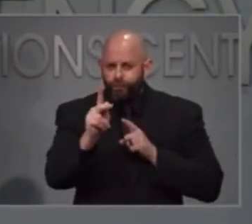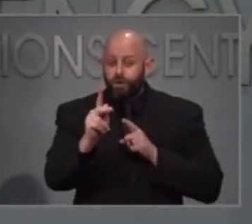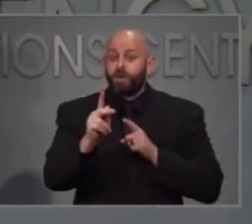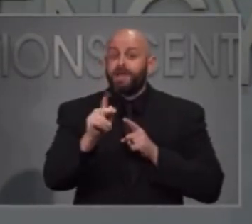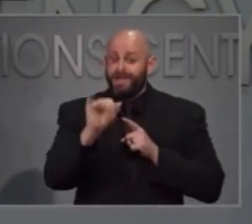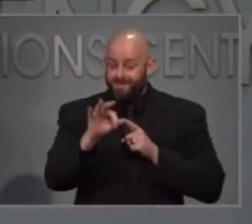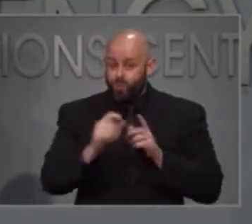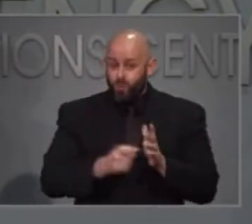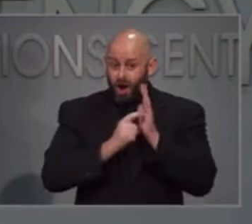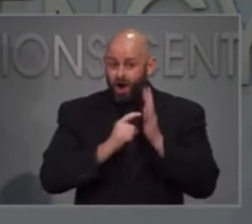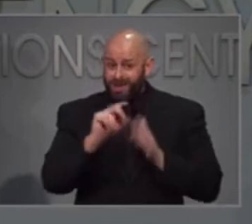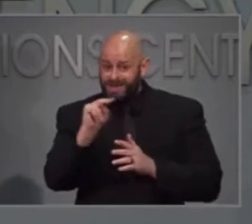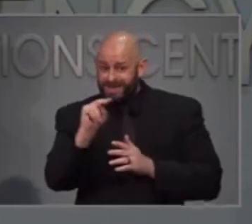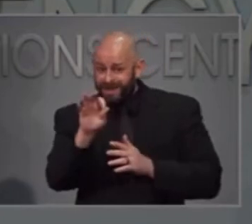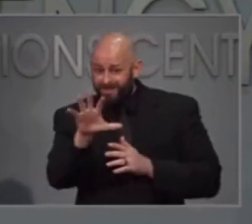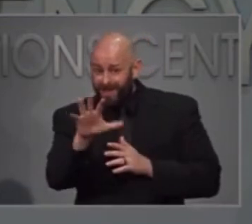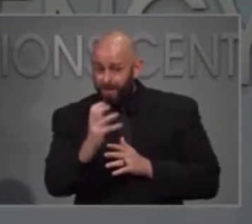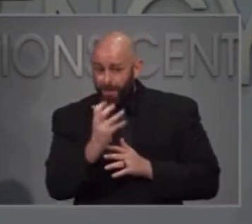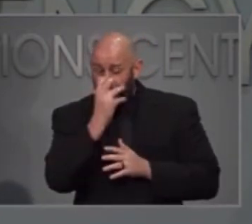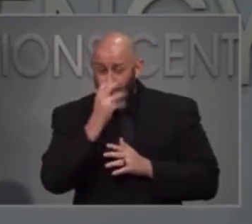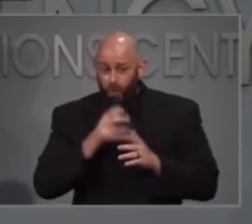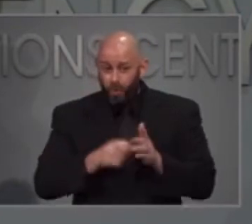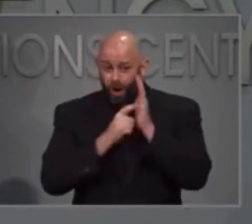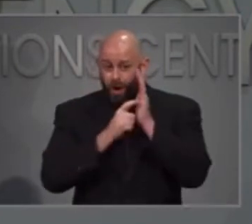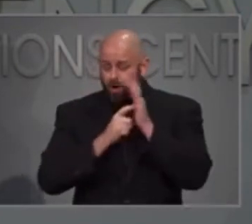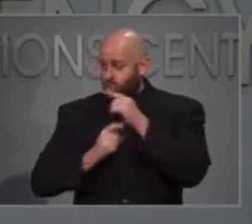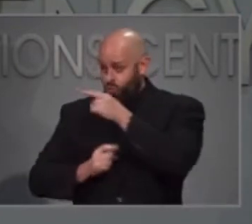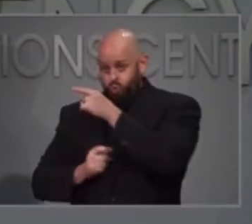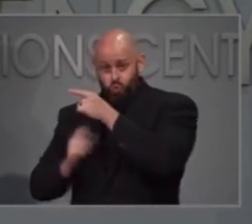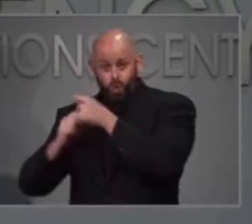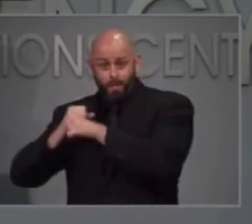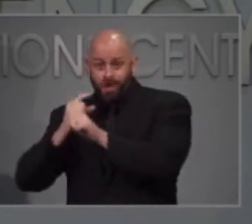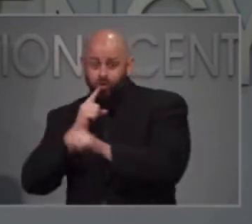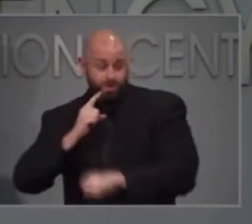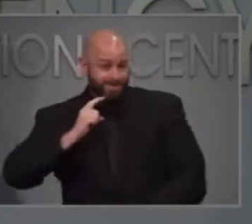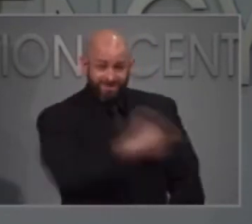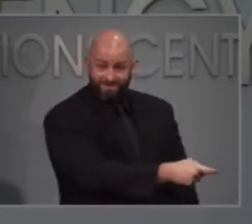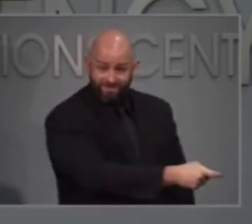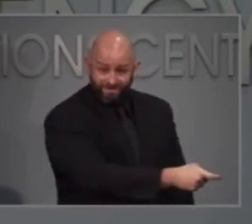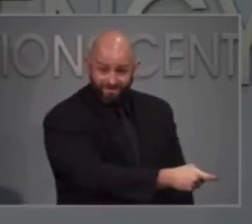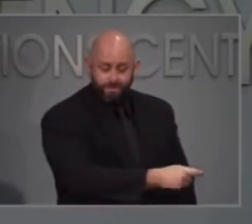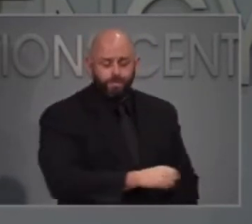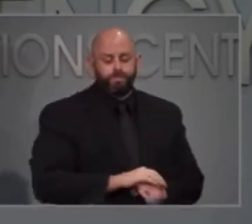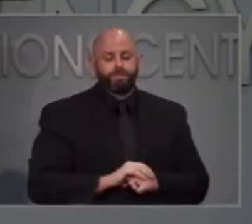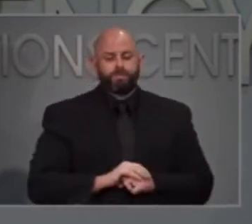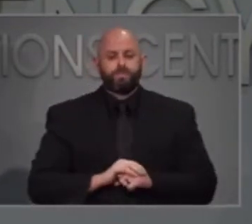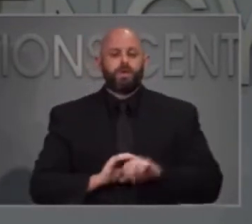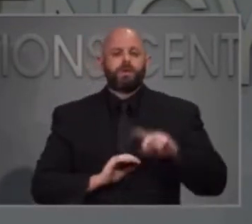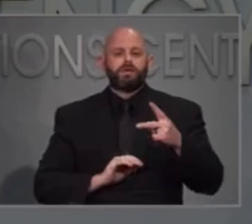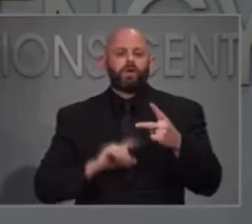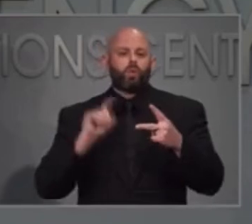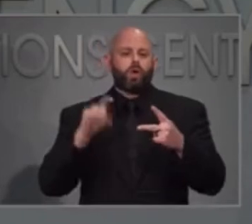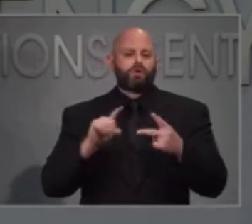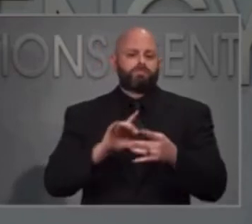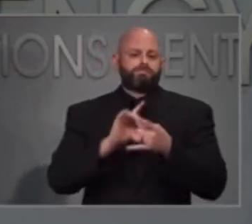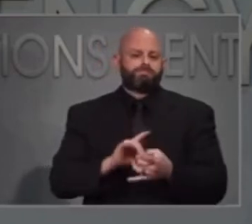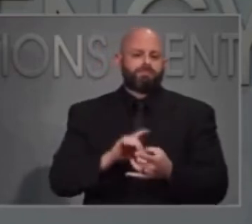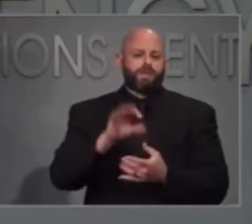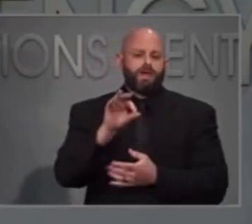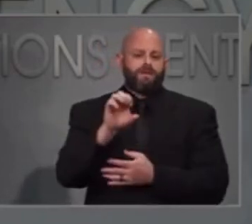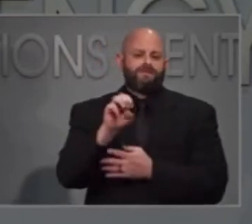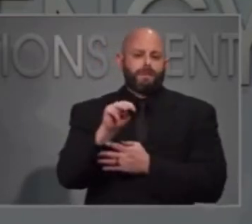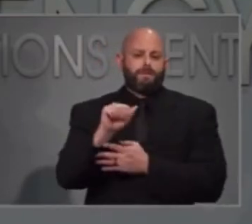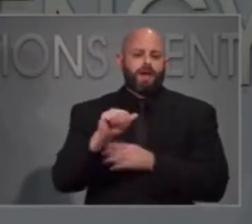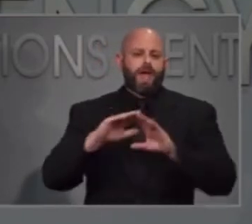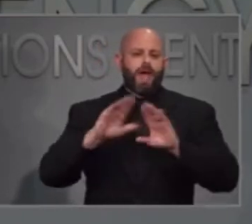those? And then the second portion of this was just about the FEMA housing program. Director Sprayberry, how would you be able